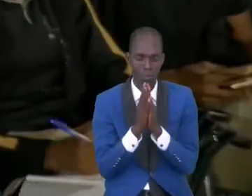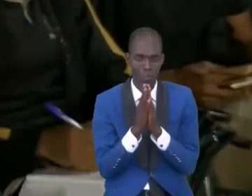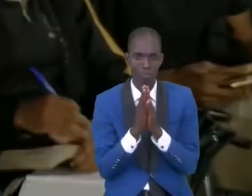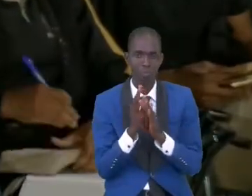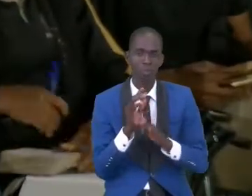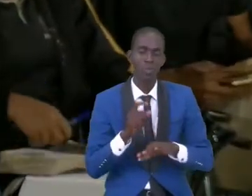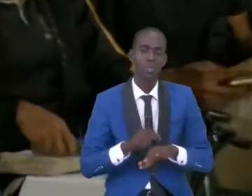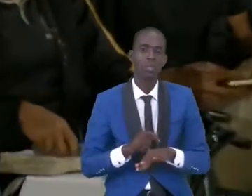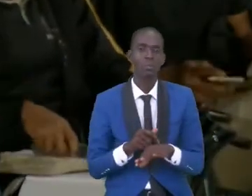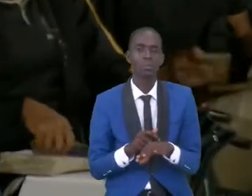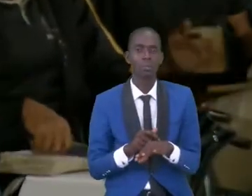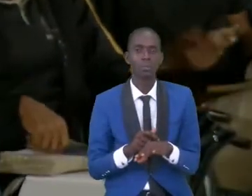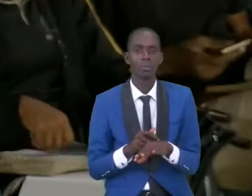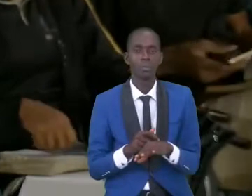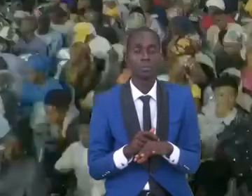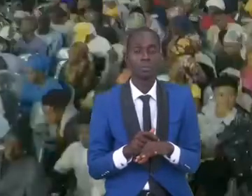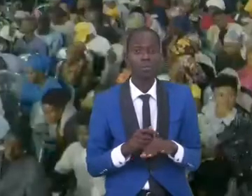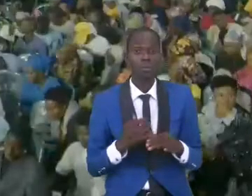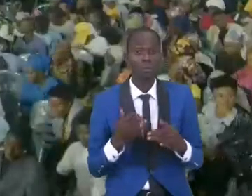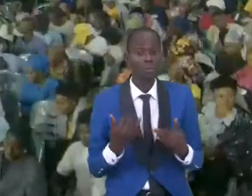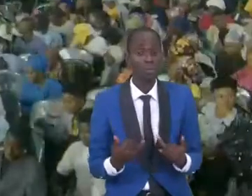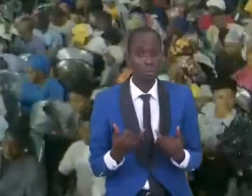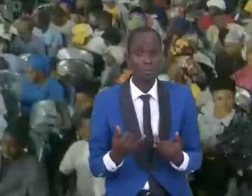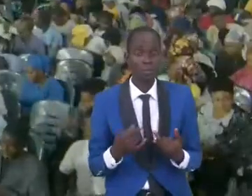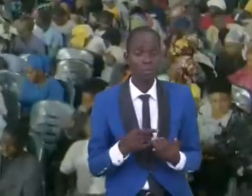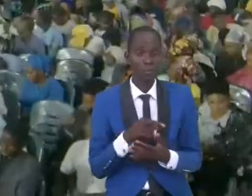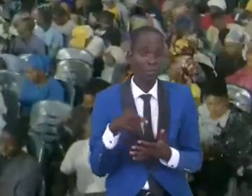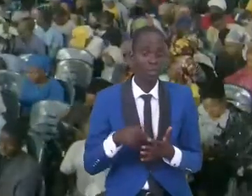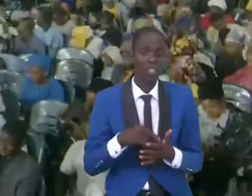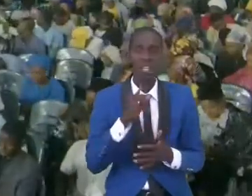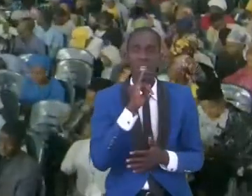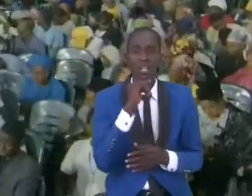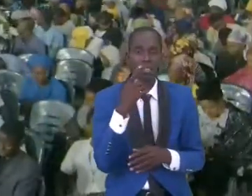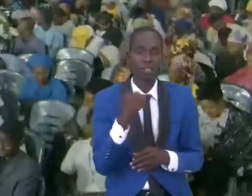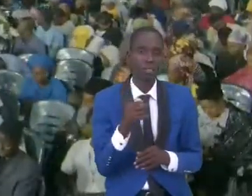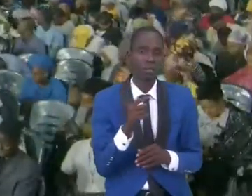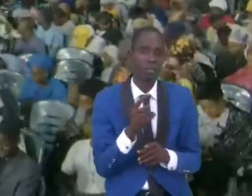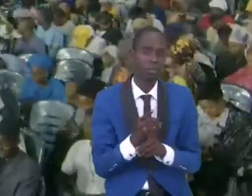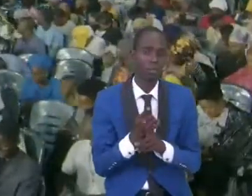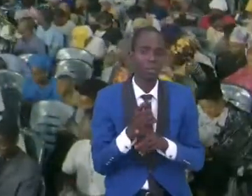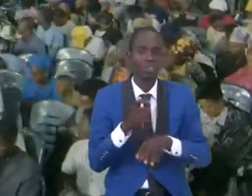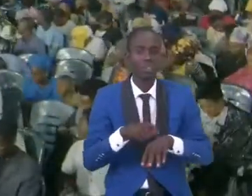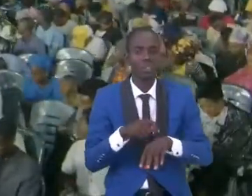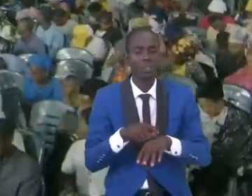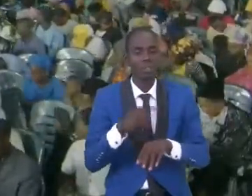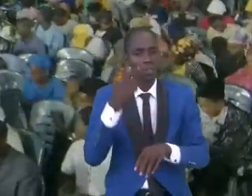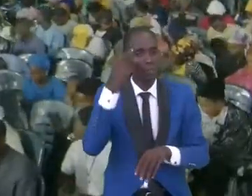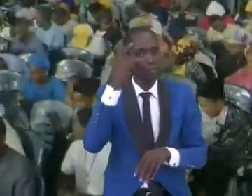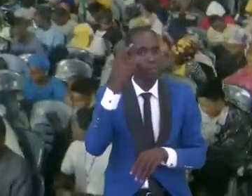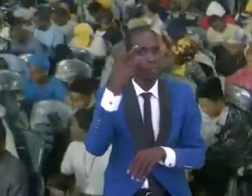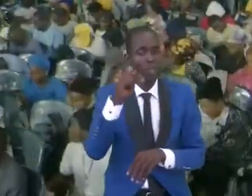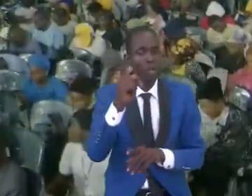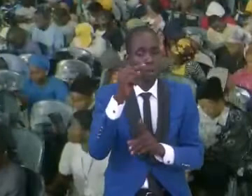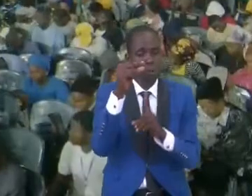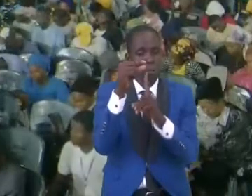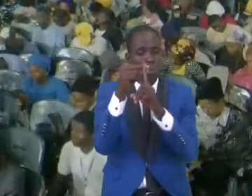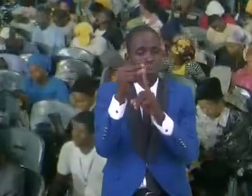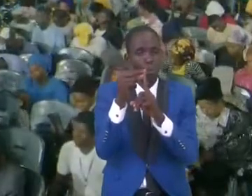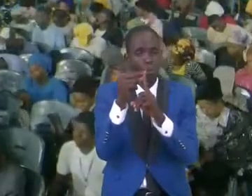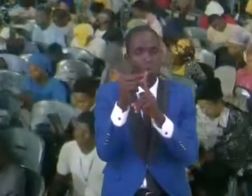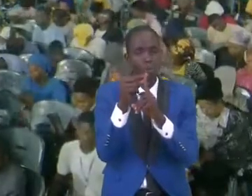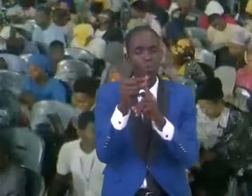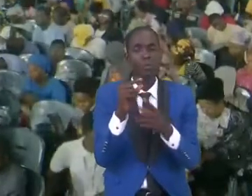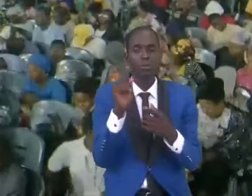eyes closed. This is the time for the word to be fulfilled